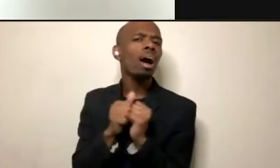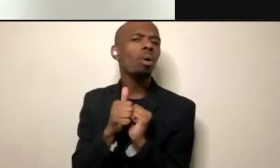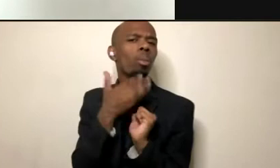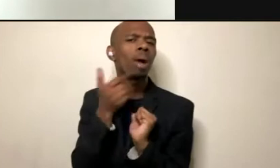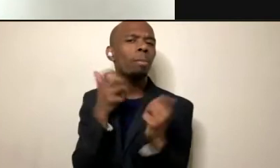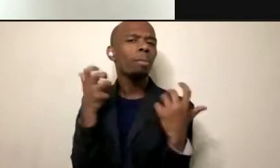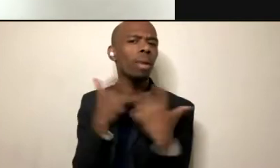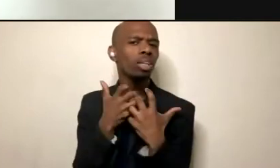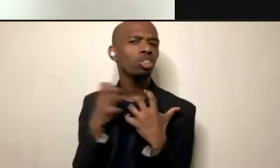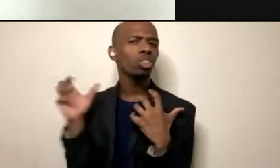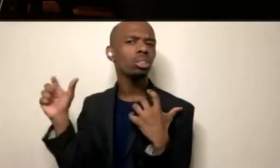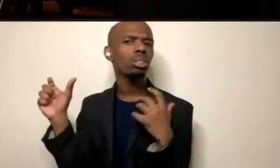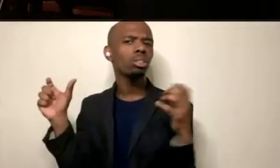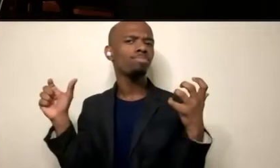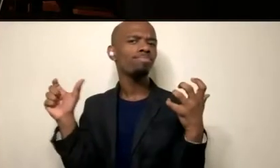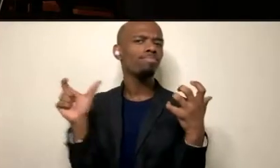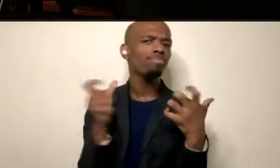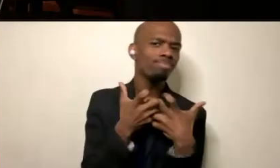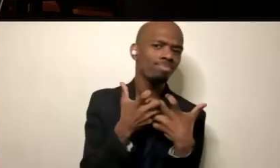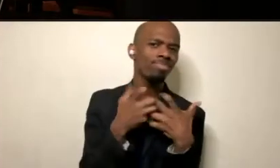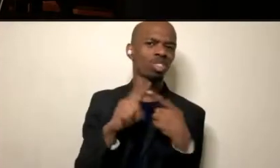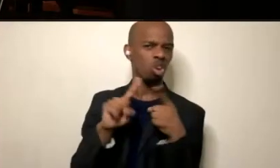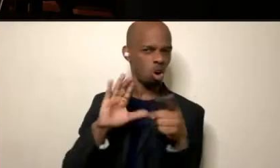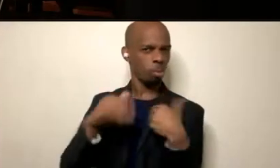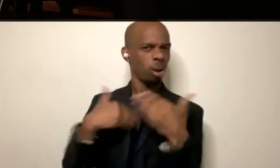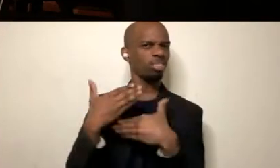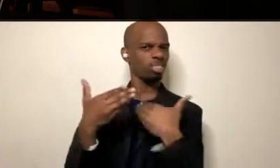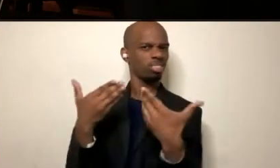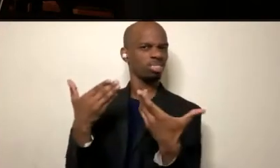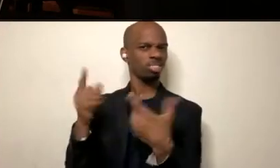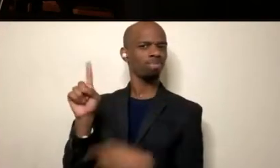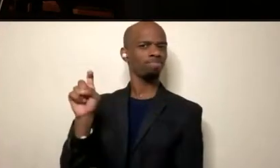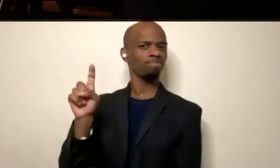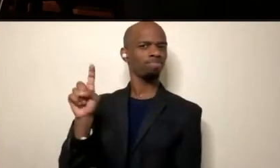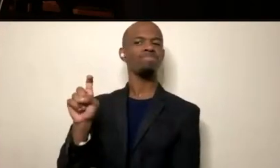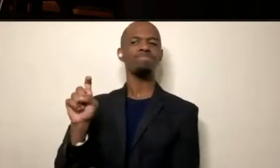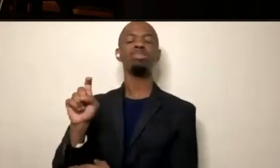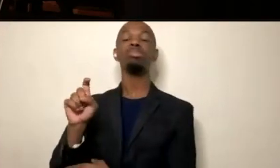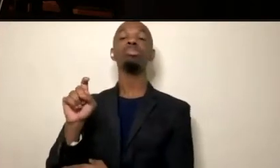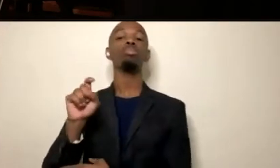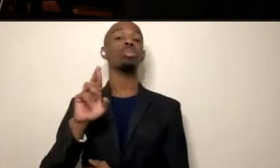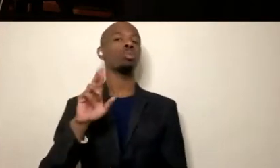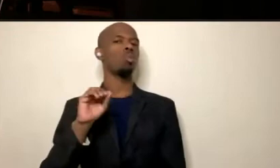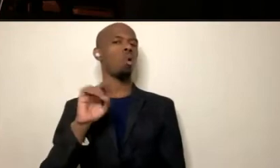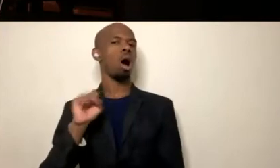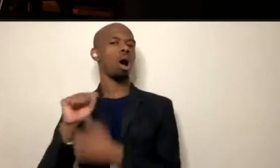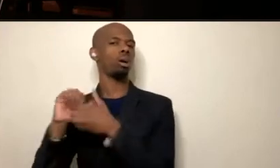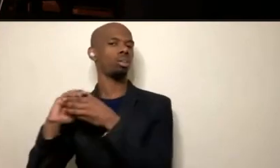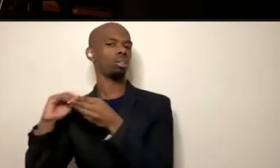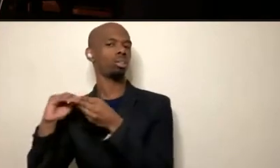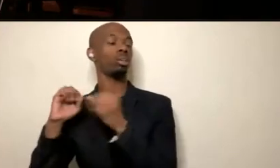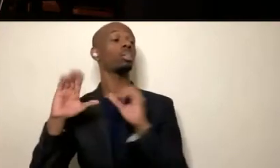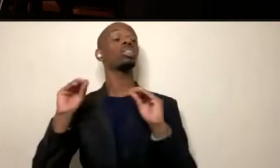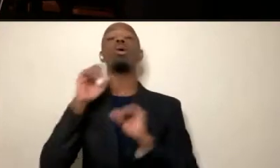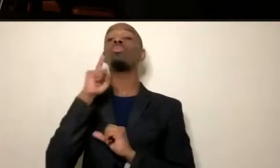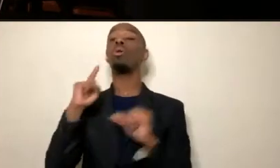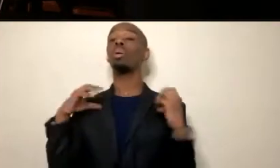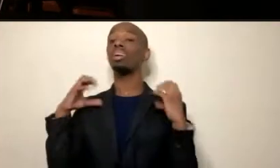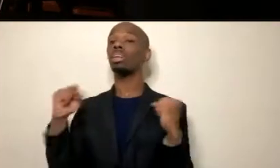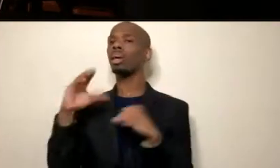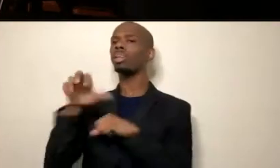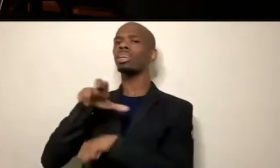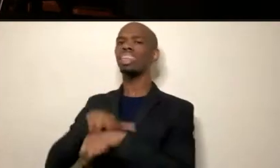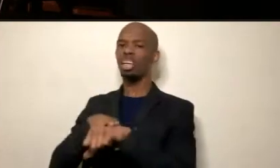with this audience. Well, when we think about healing, the National Ensemble, the